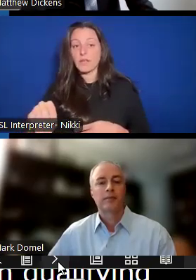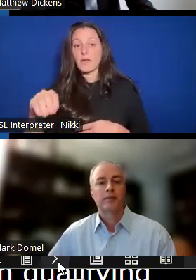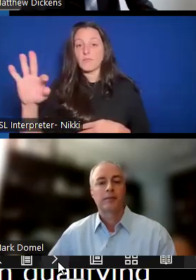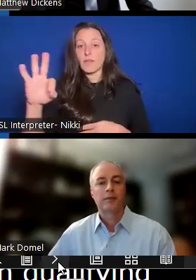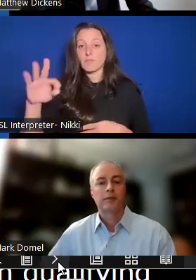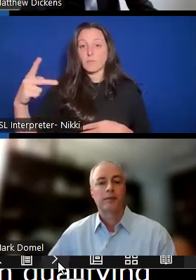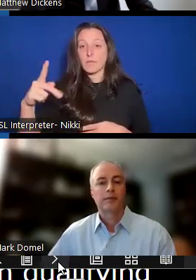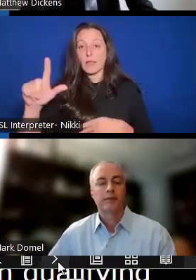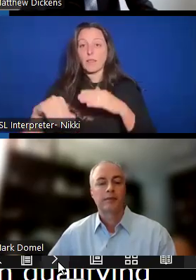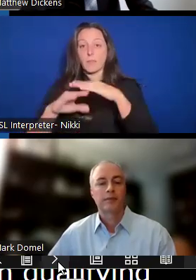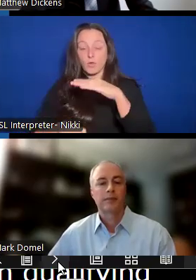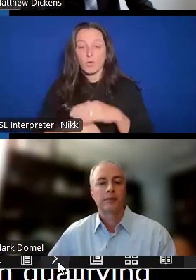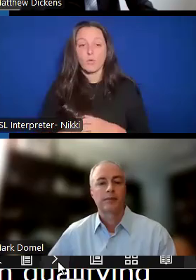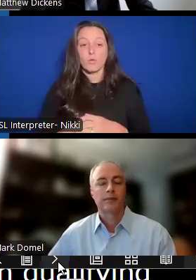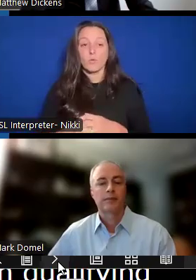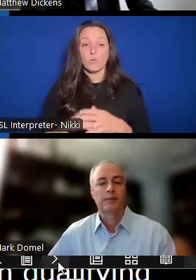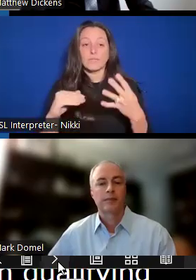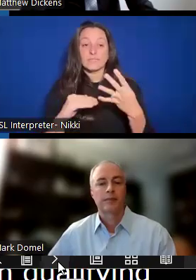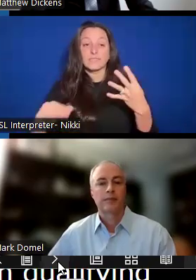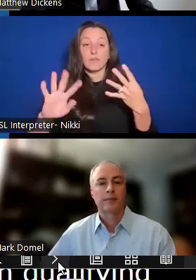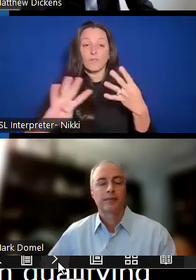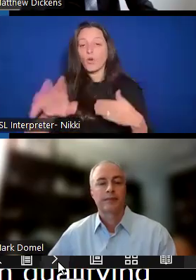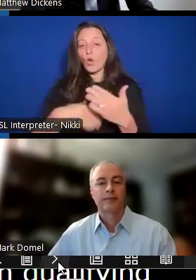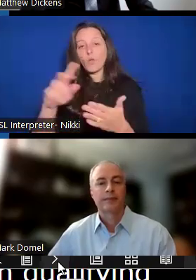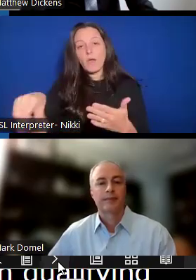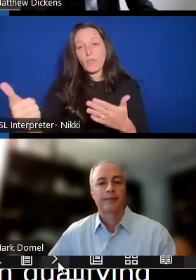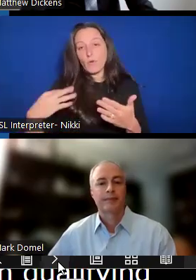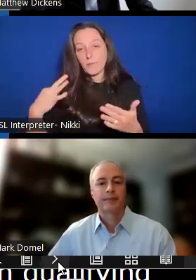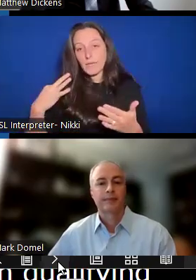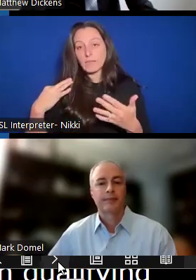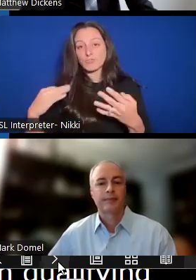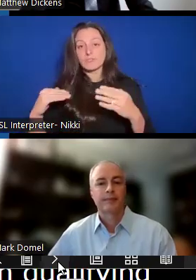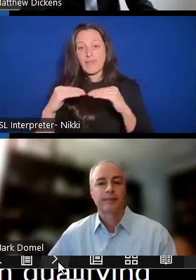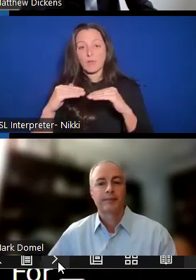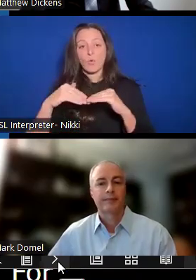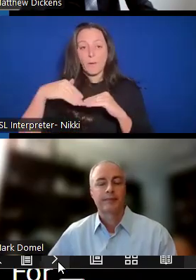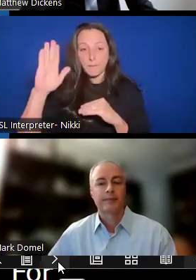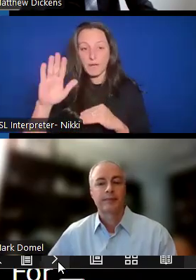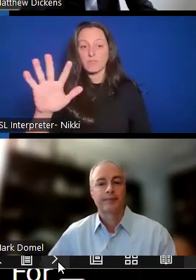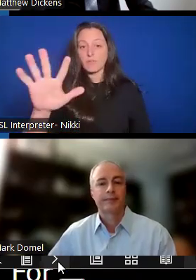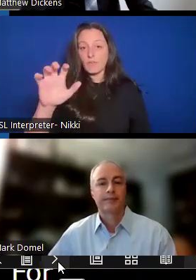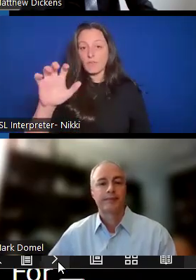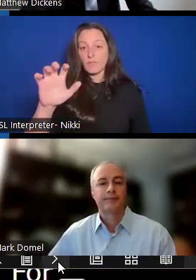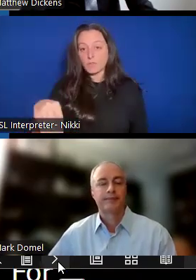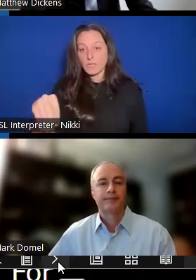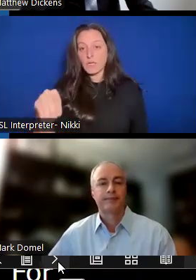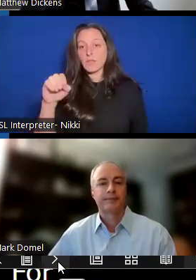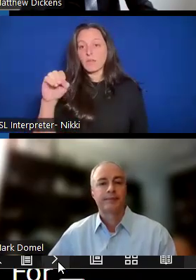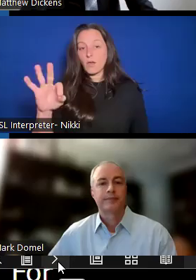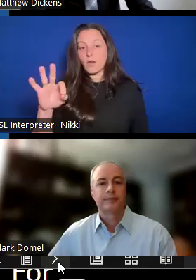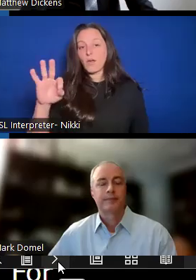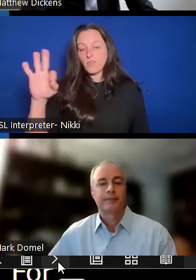FPL. Tier 4 is all other applications at or above 500% of the poverty